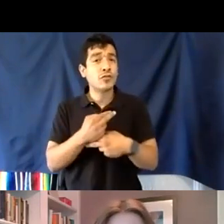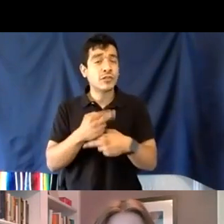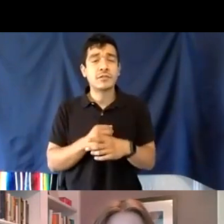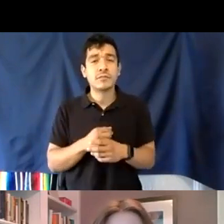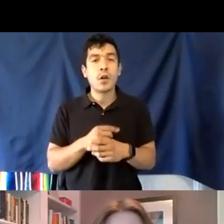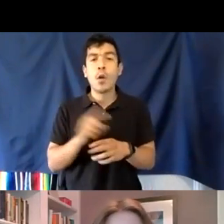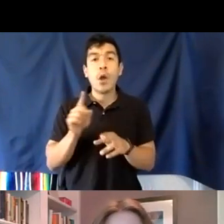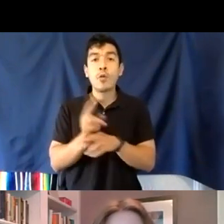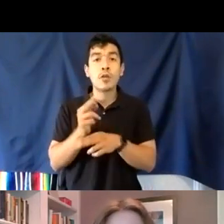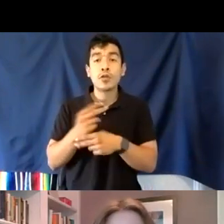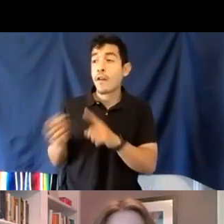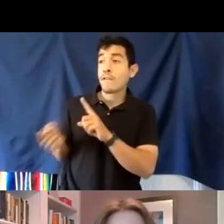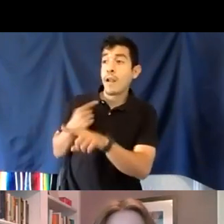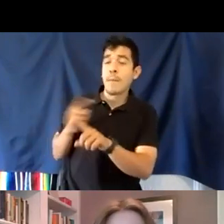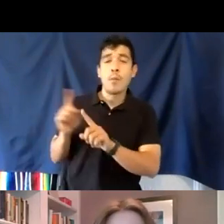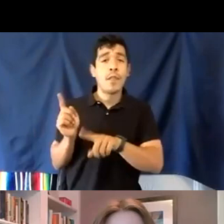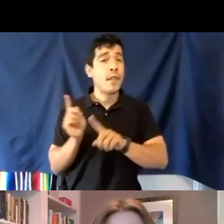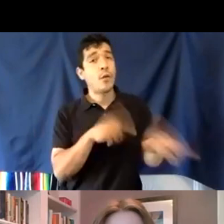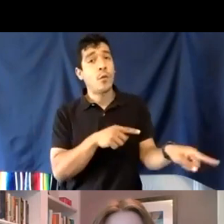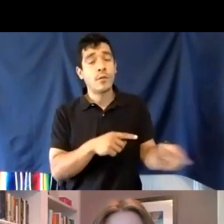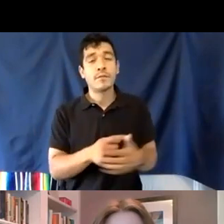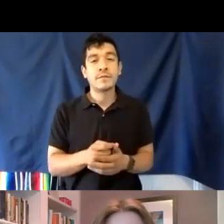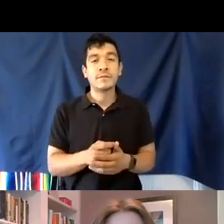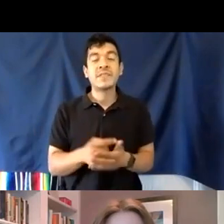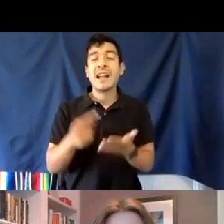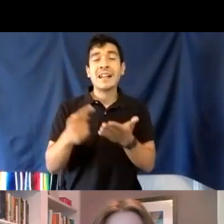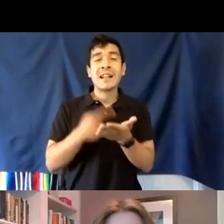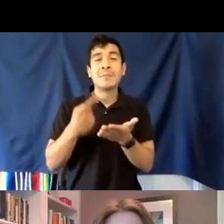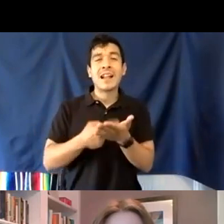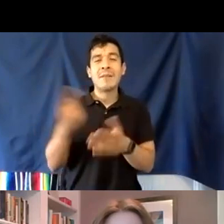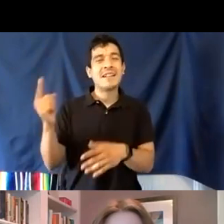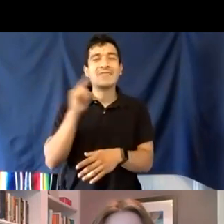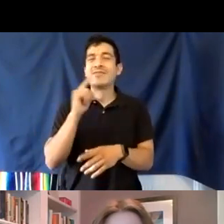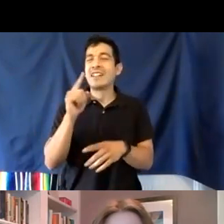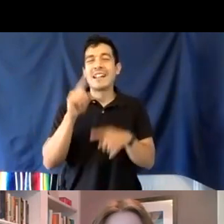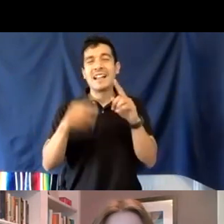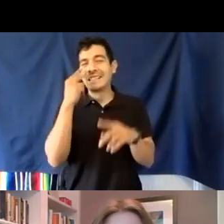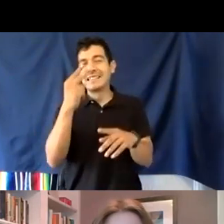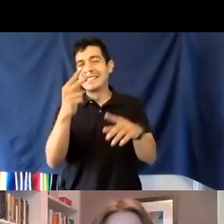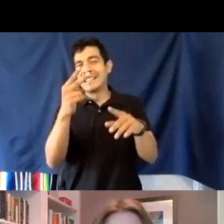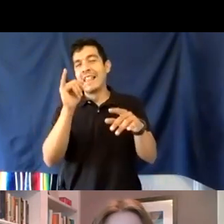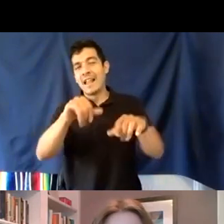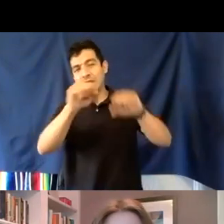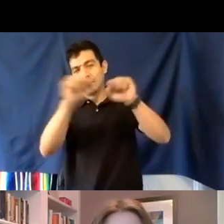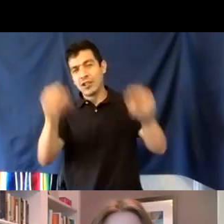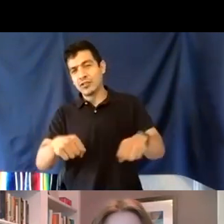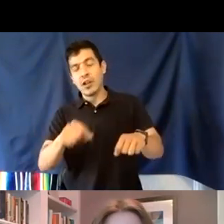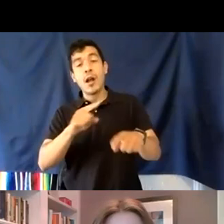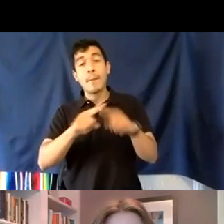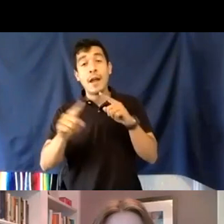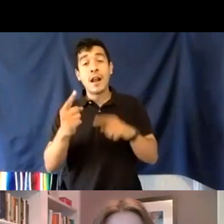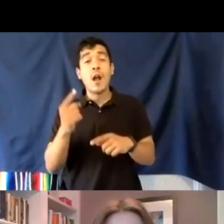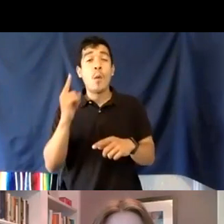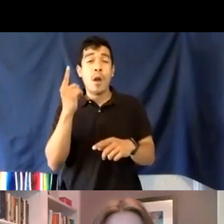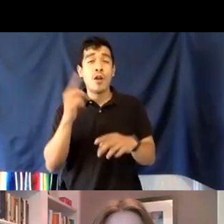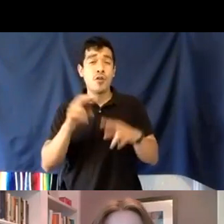And it's, you know, sometimes it seems like an invisible infrastructure, but the one that has significant influence. You know, research can help set